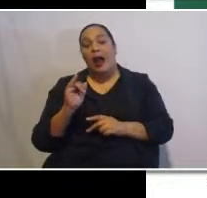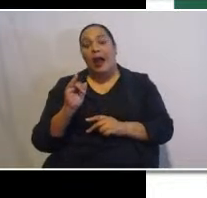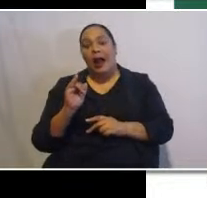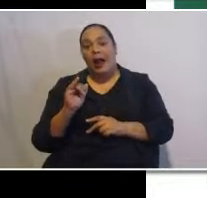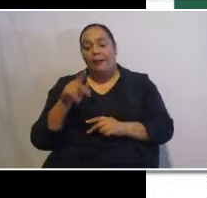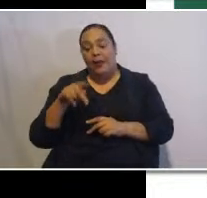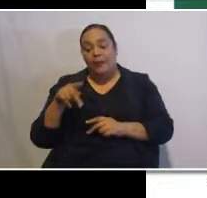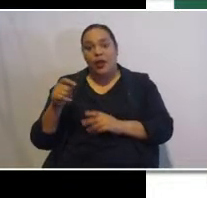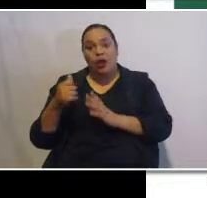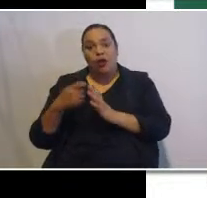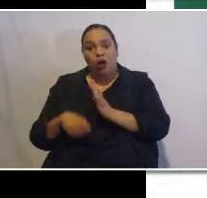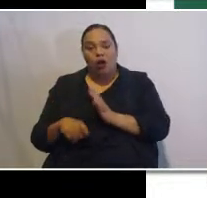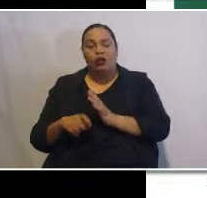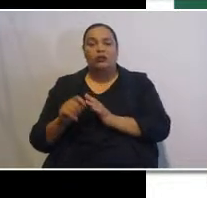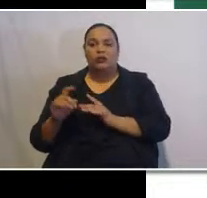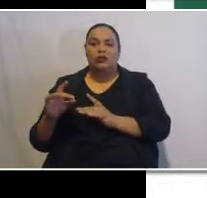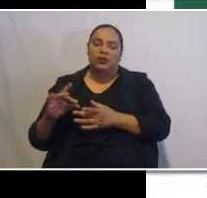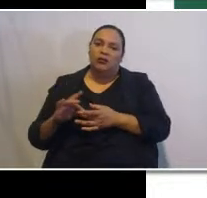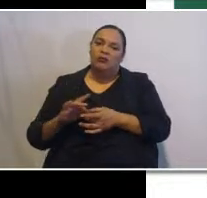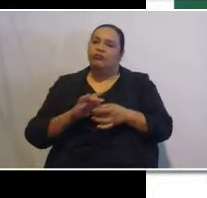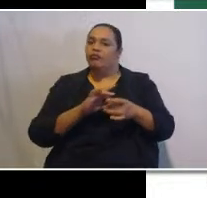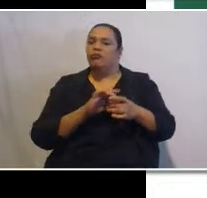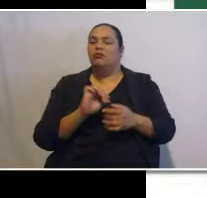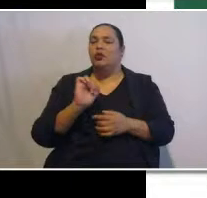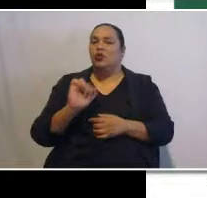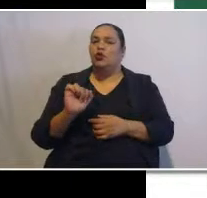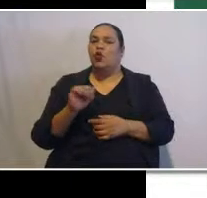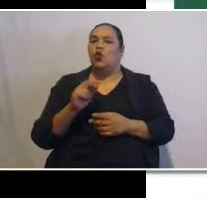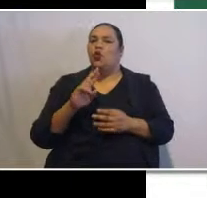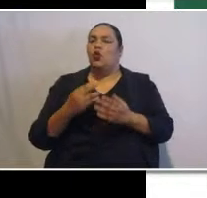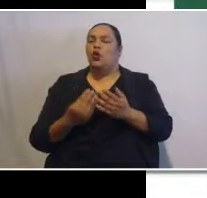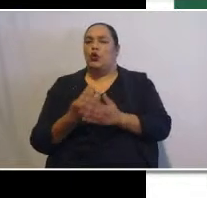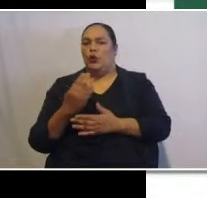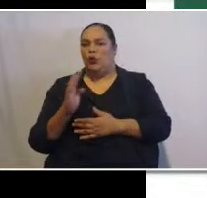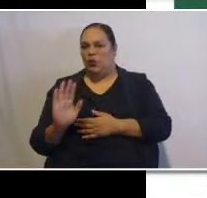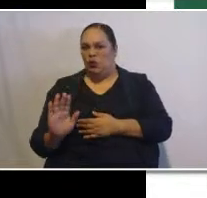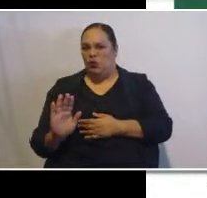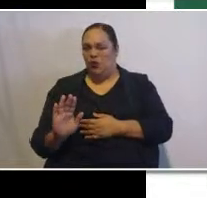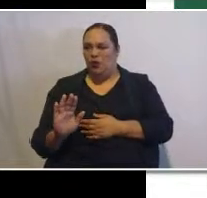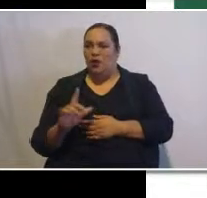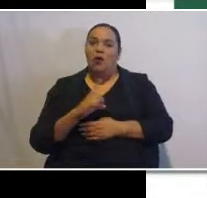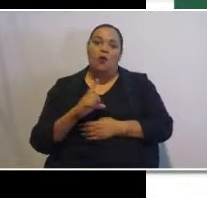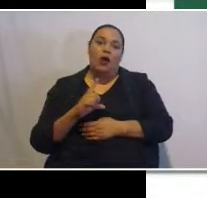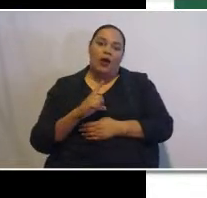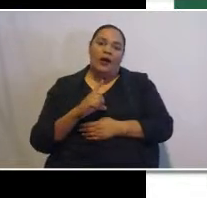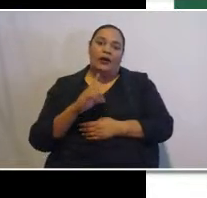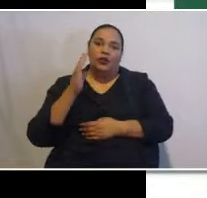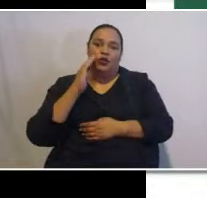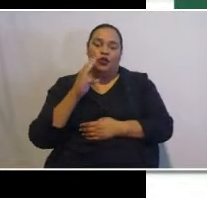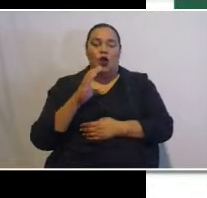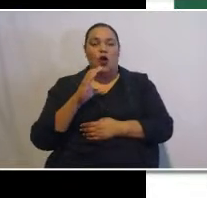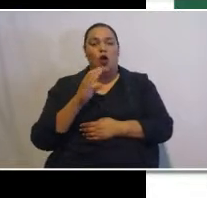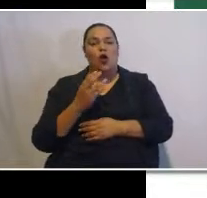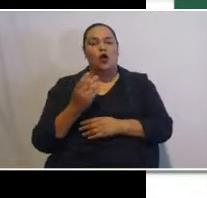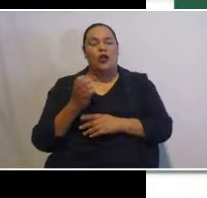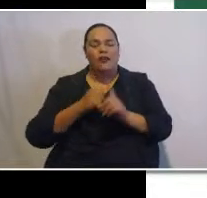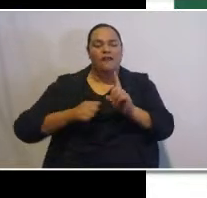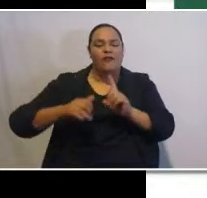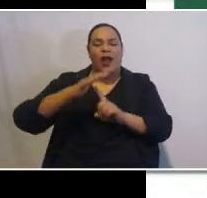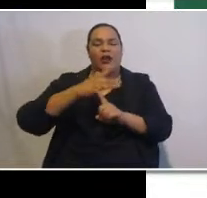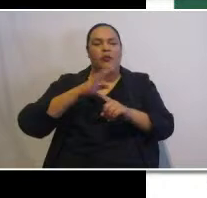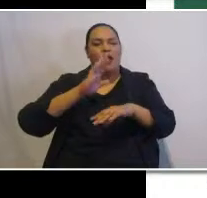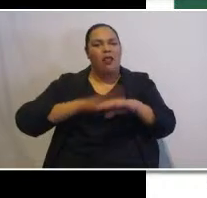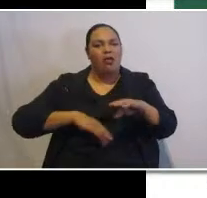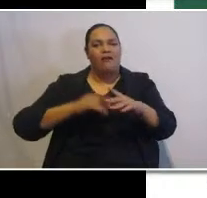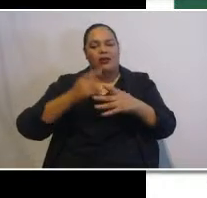costs are related to the renewables, because you know, the carbon tax, the environmental levy, that